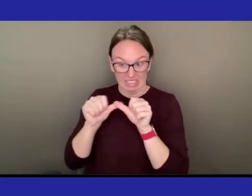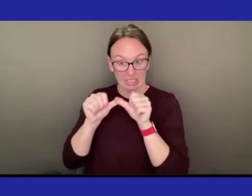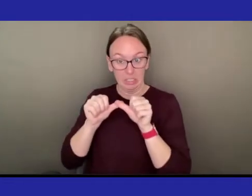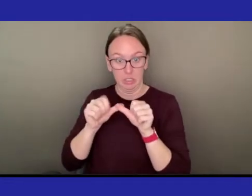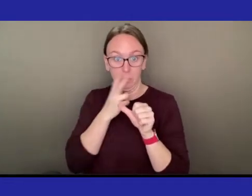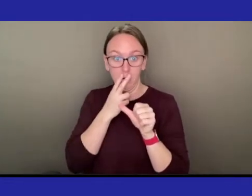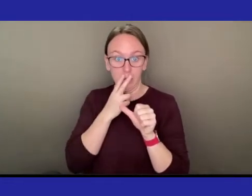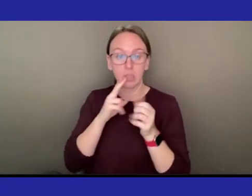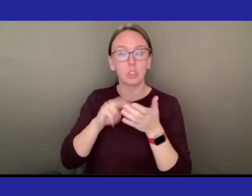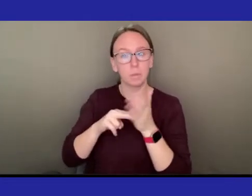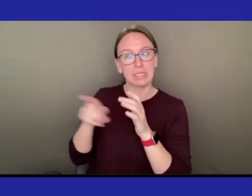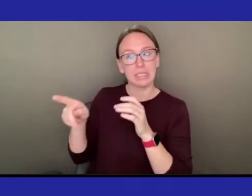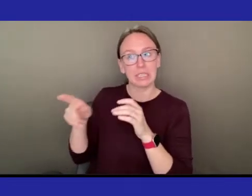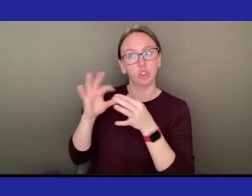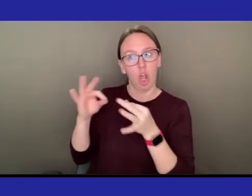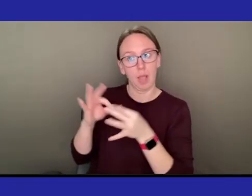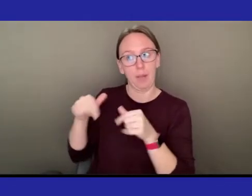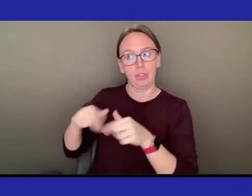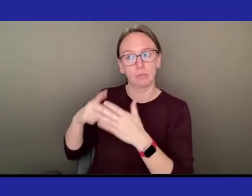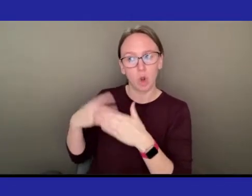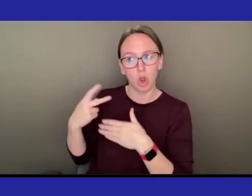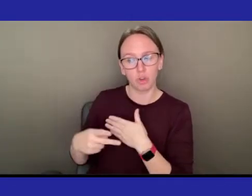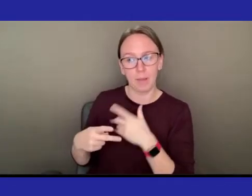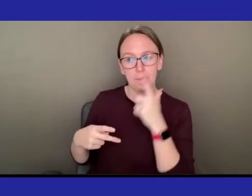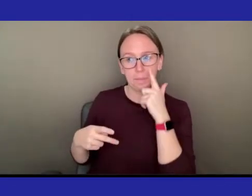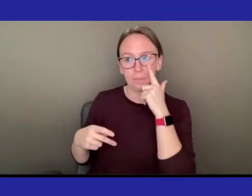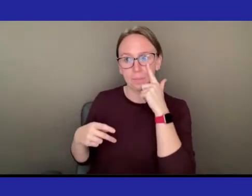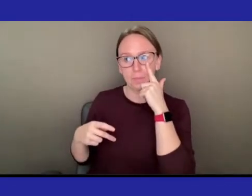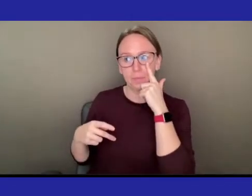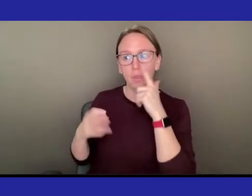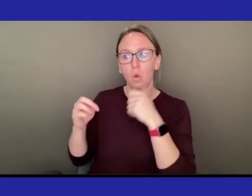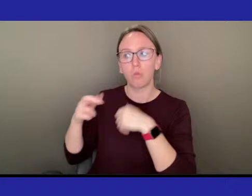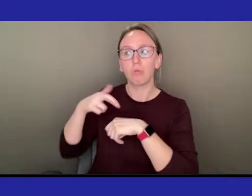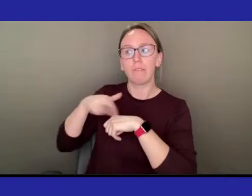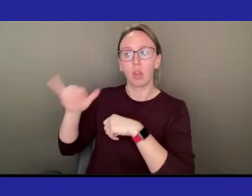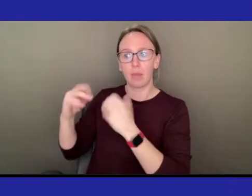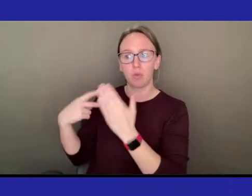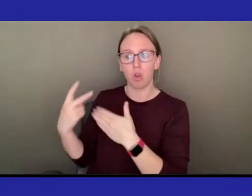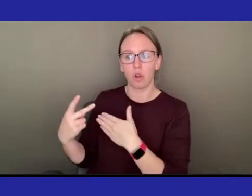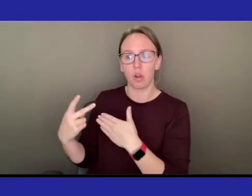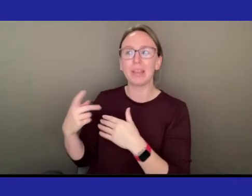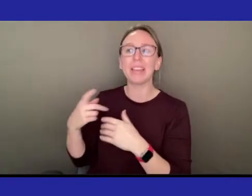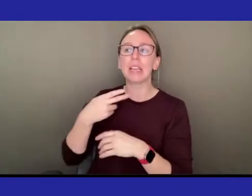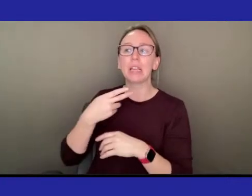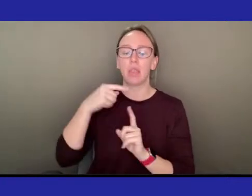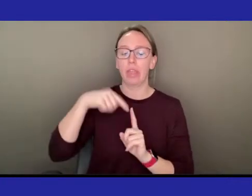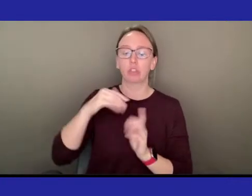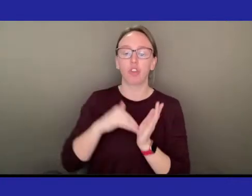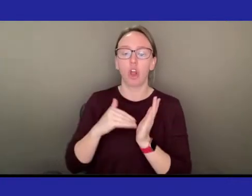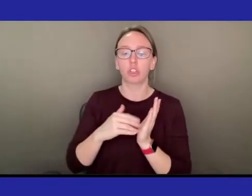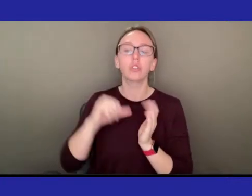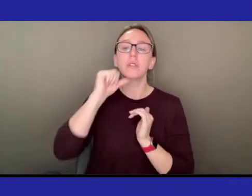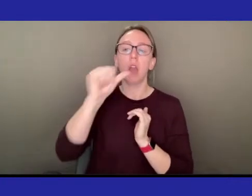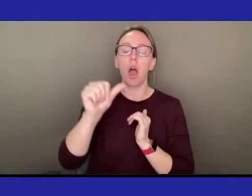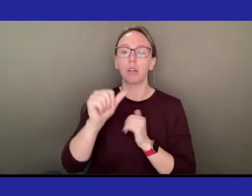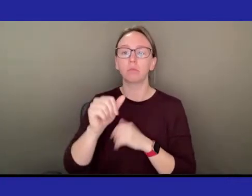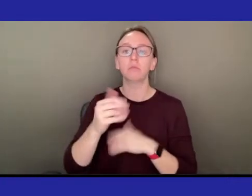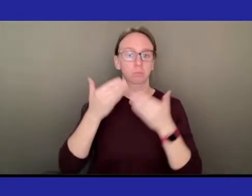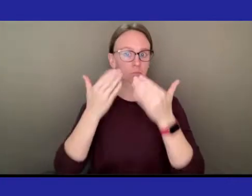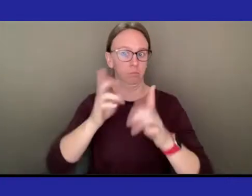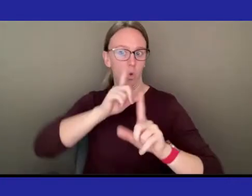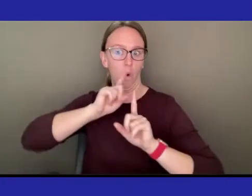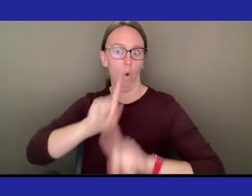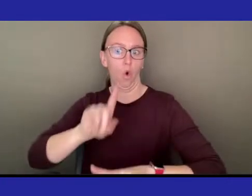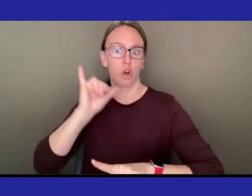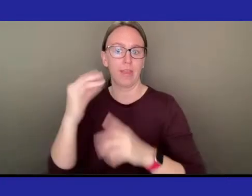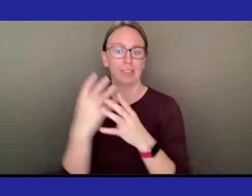He's not necessarily directly ordering it. And how does that work? Tell me that's a great the question. mechanism of how That's a great question.